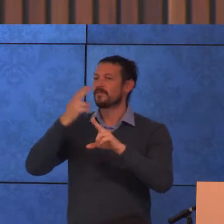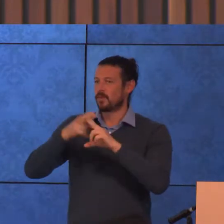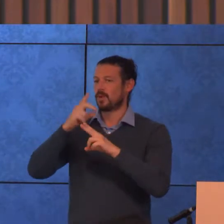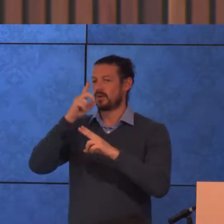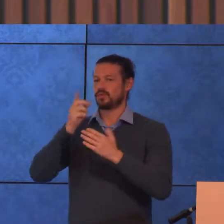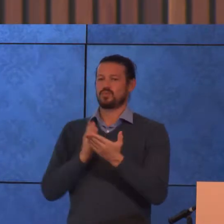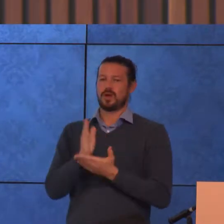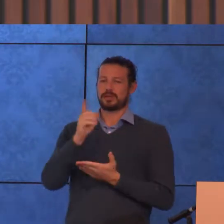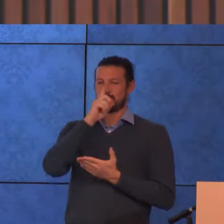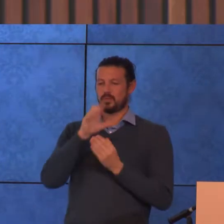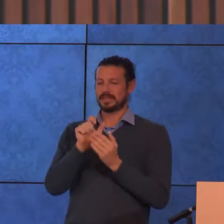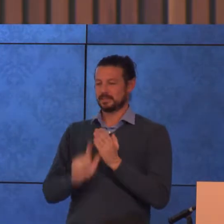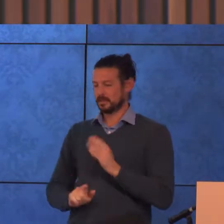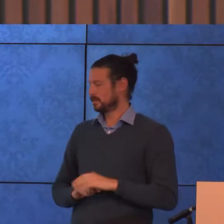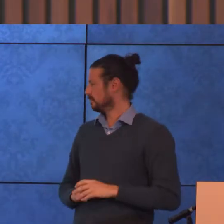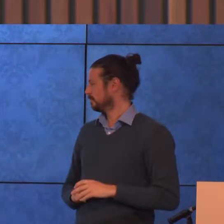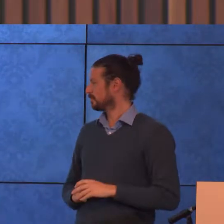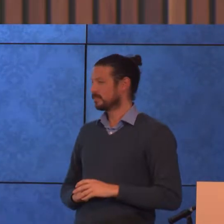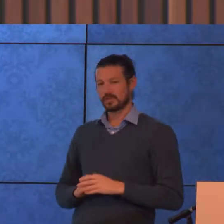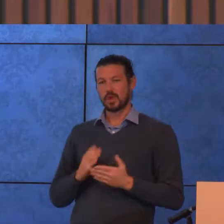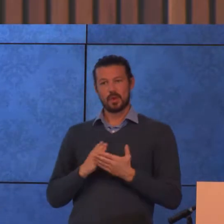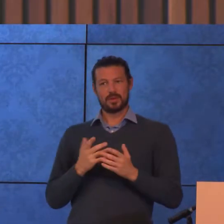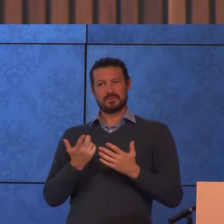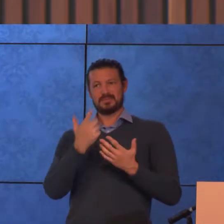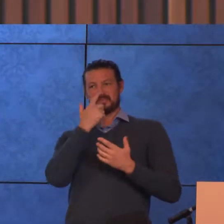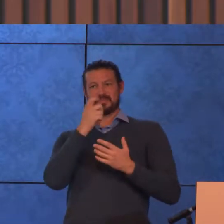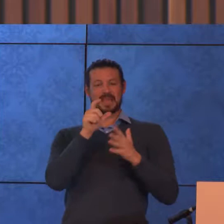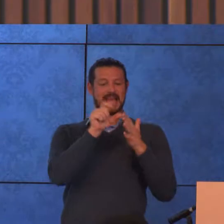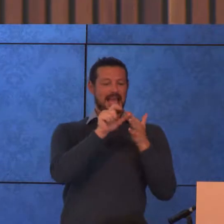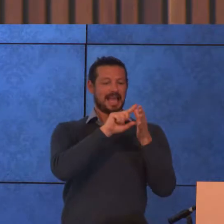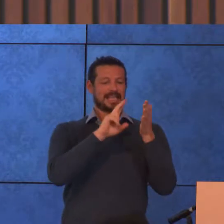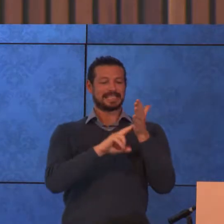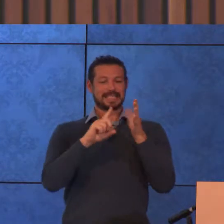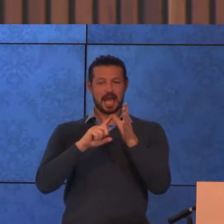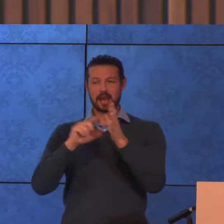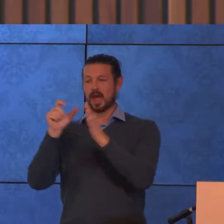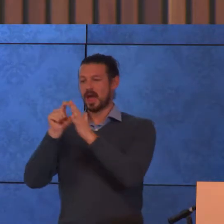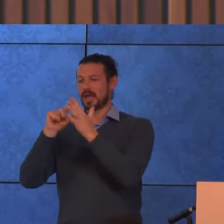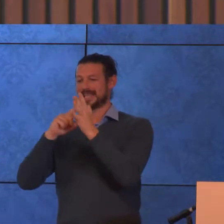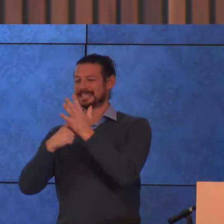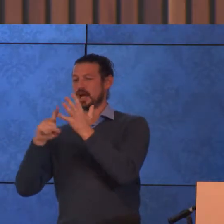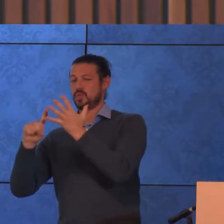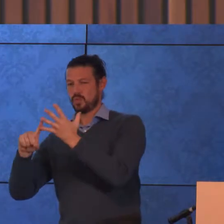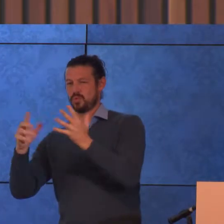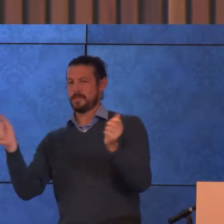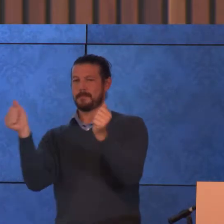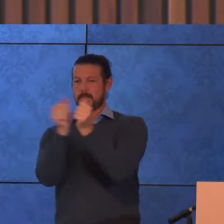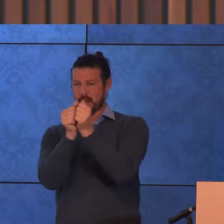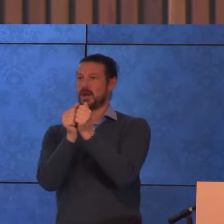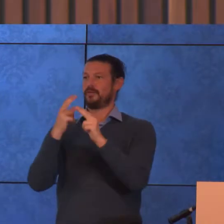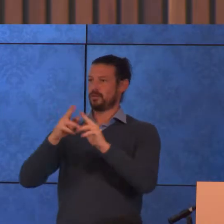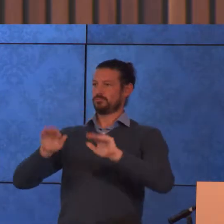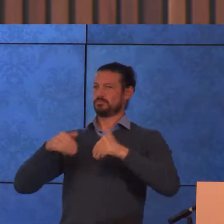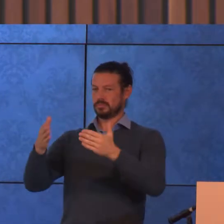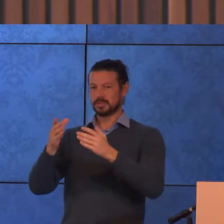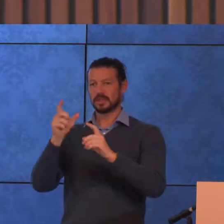with disability. It's fantastic to see DANA partnering with Daru to deliver this national conference for the first time. And can I just really